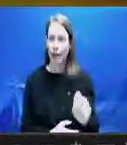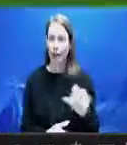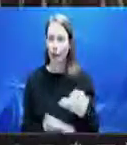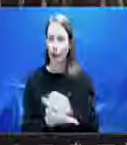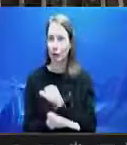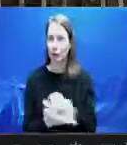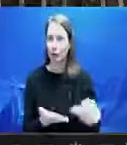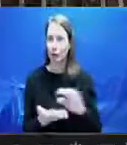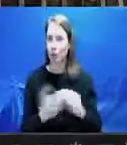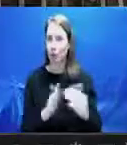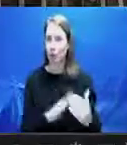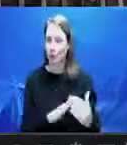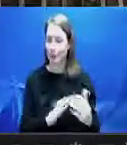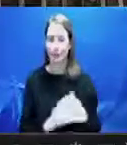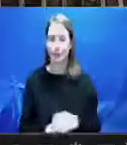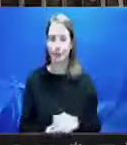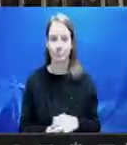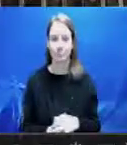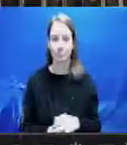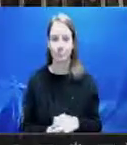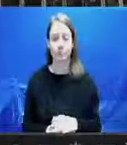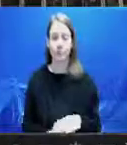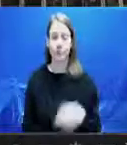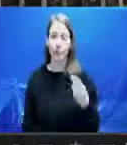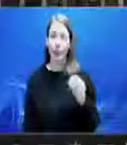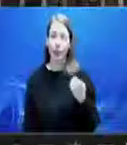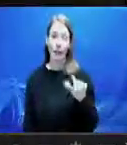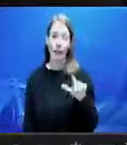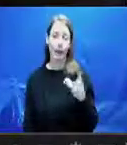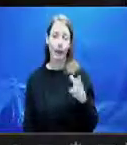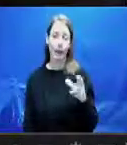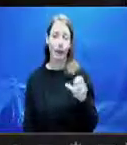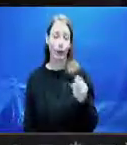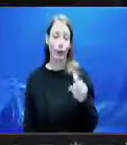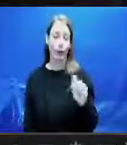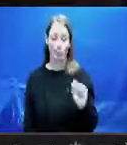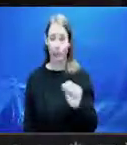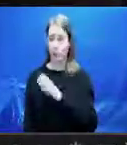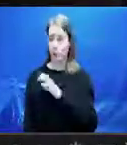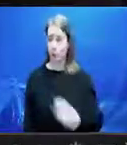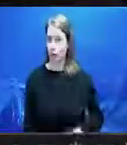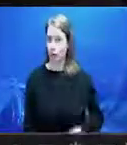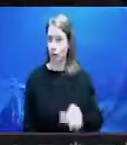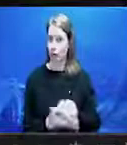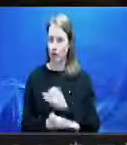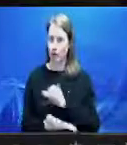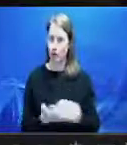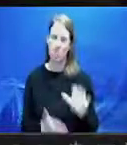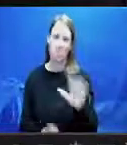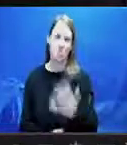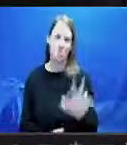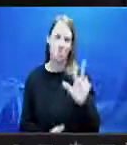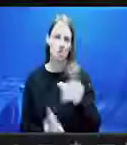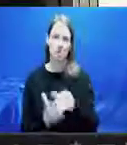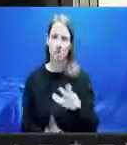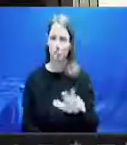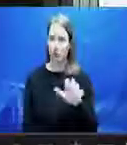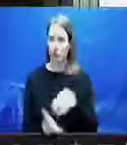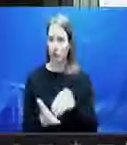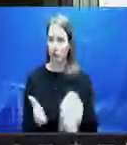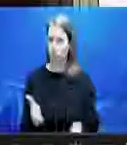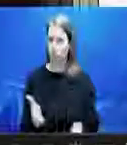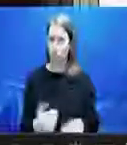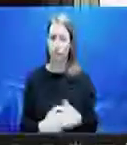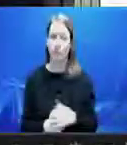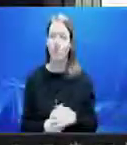here. Hillcrest High School in Queens, New York, a diverse community of about 3,300 students. Preparing kids for life